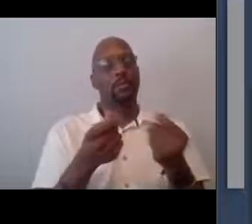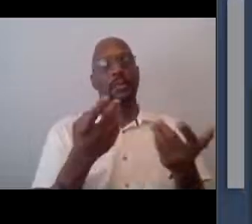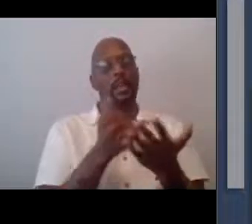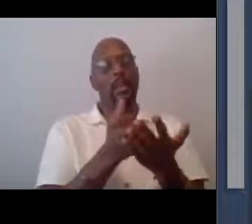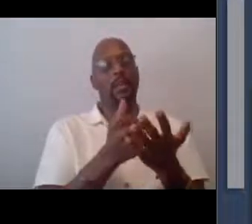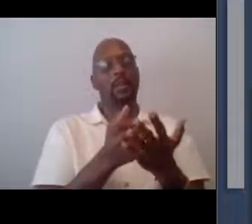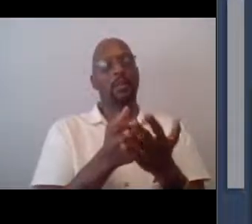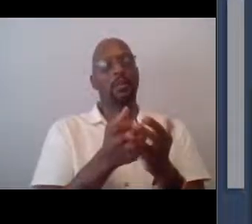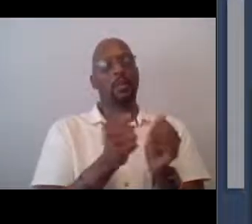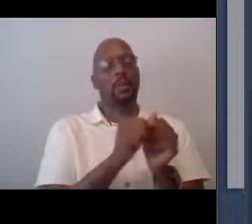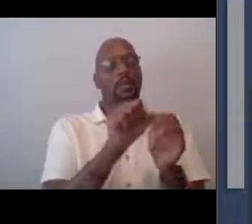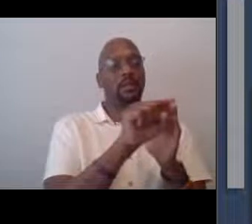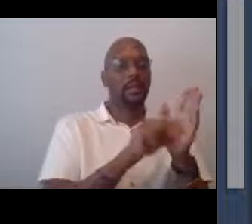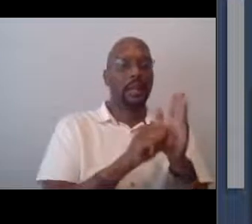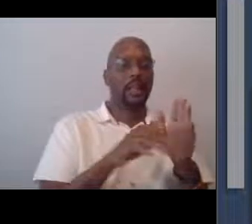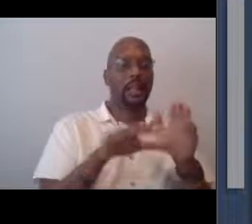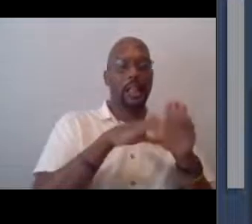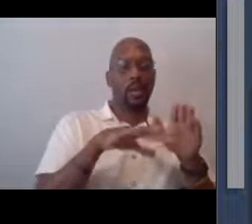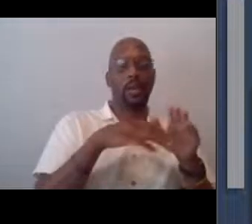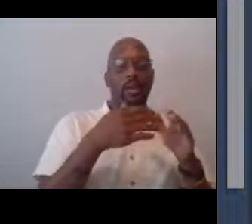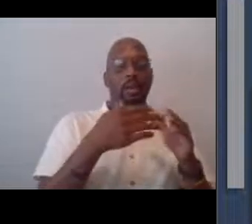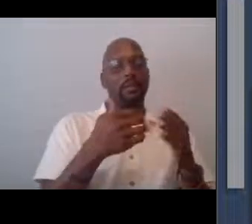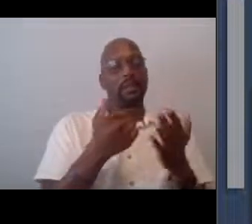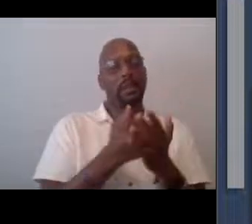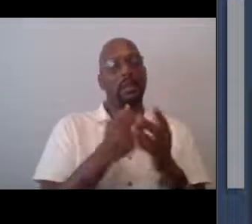locals to apply for those dollars.